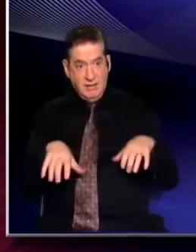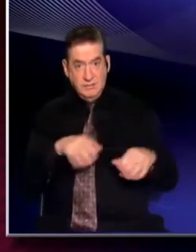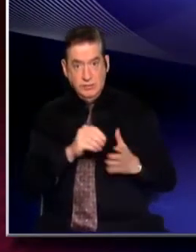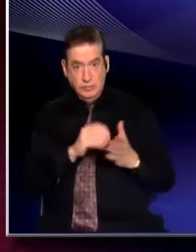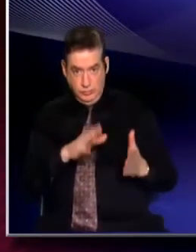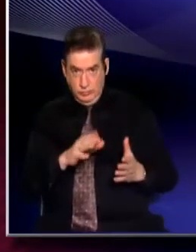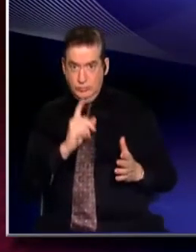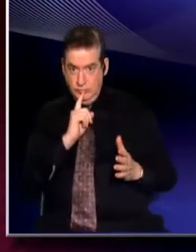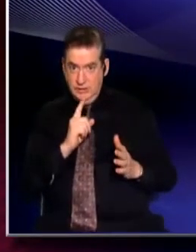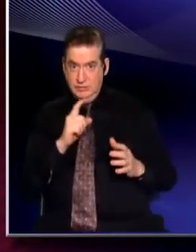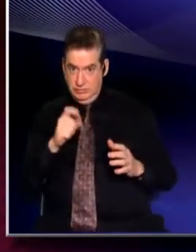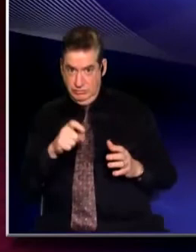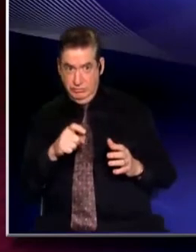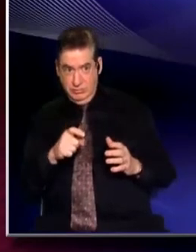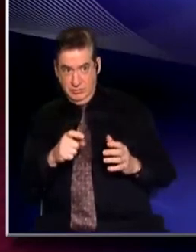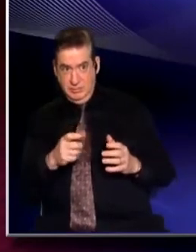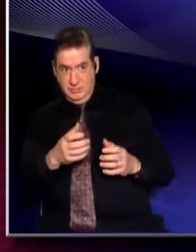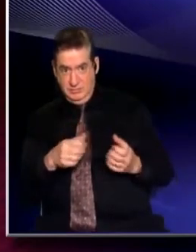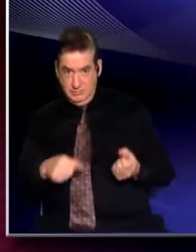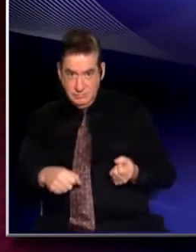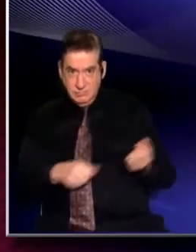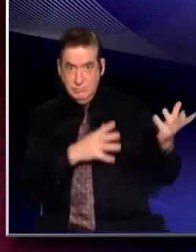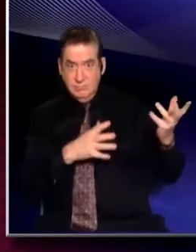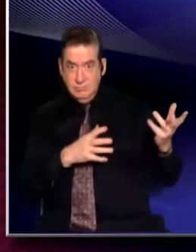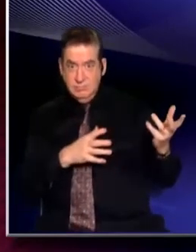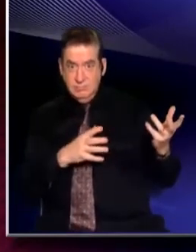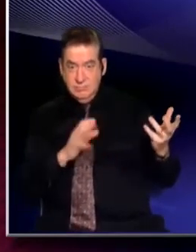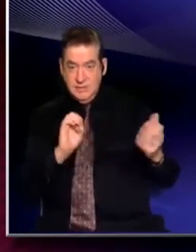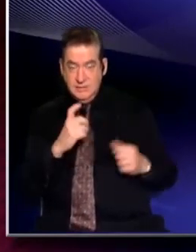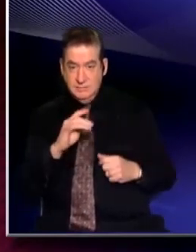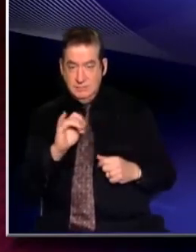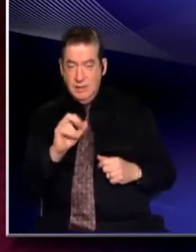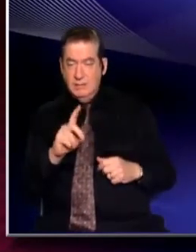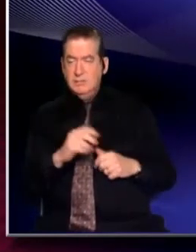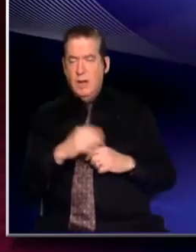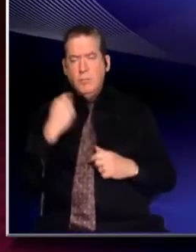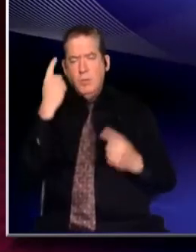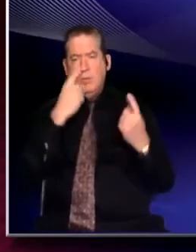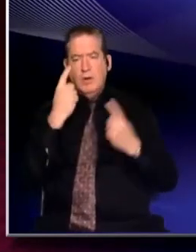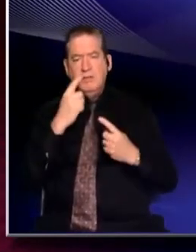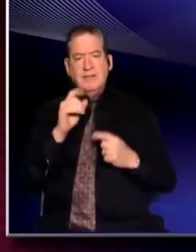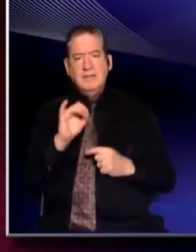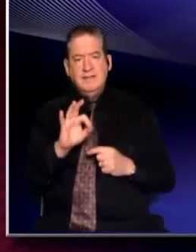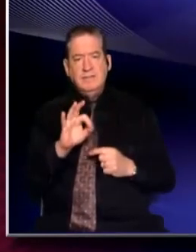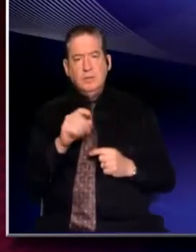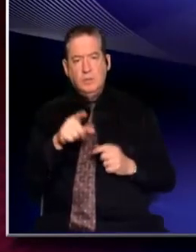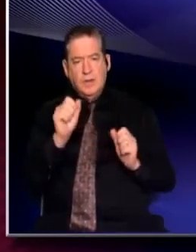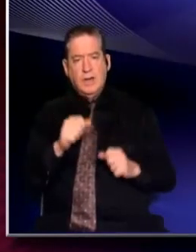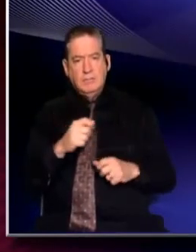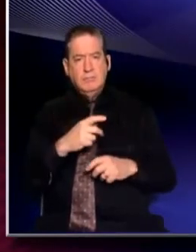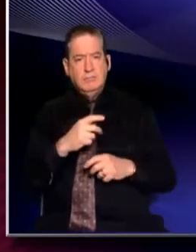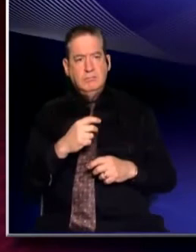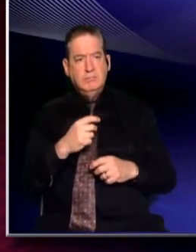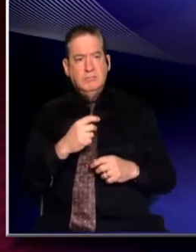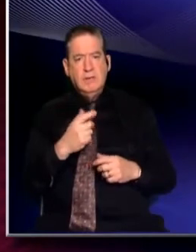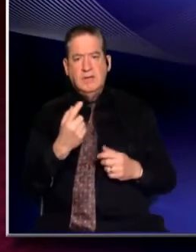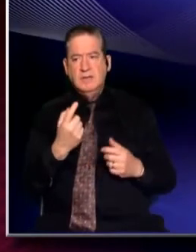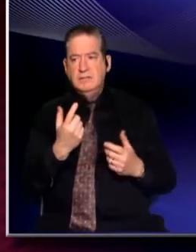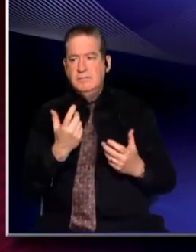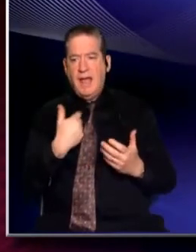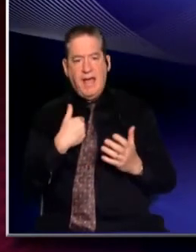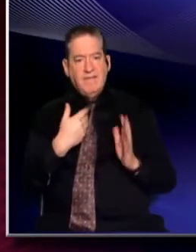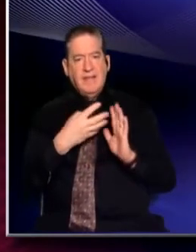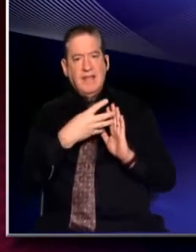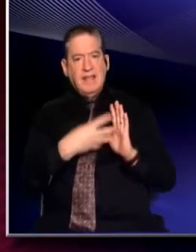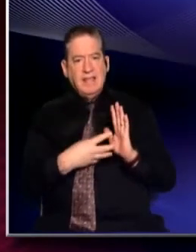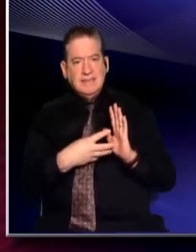warrant the sanction of being expelled. So I'm wondering if you could produce some aggravating or a list of